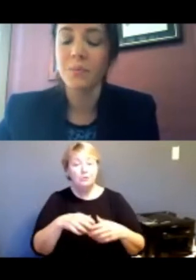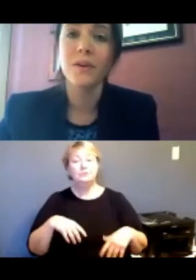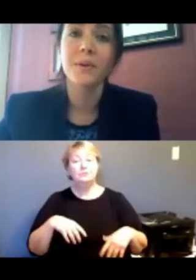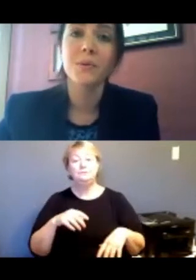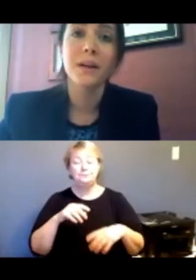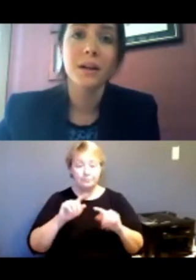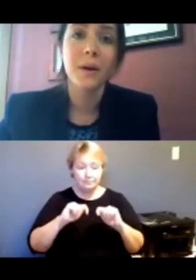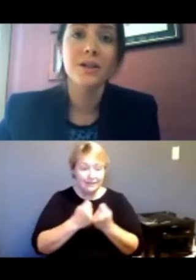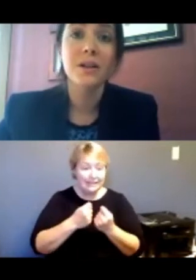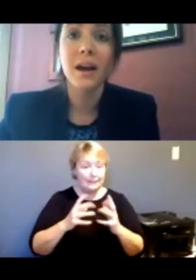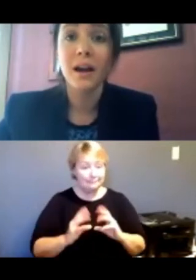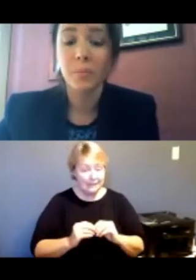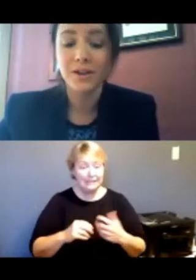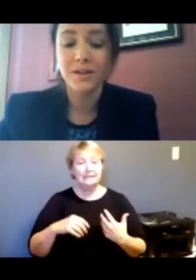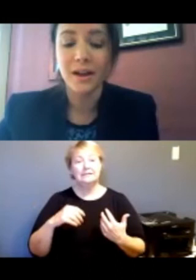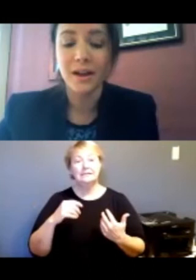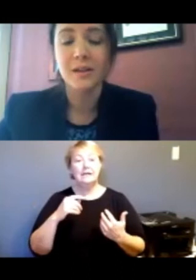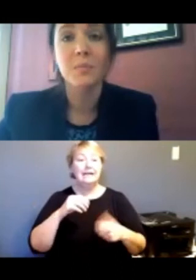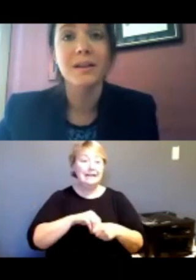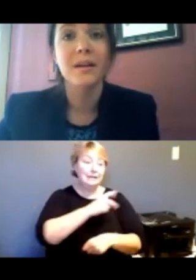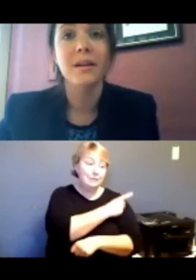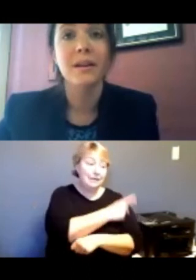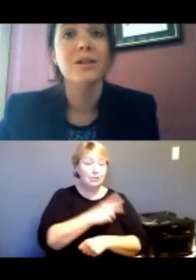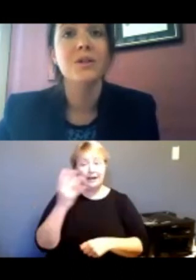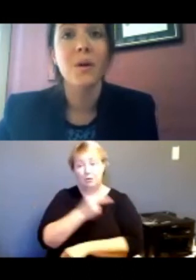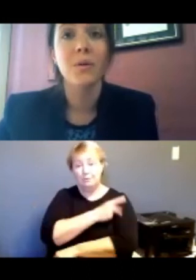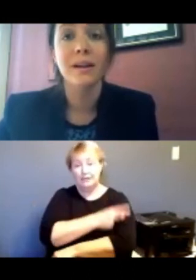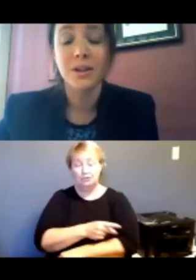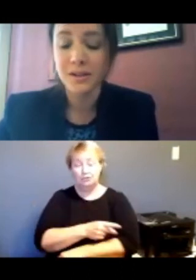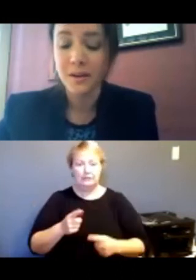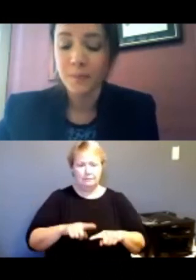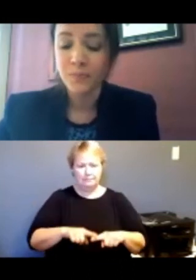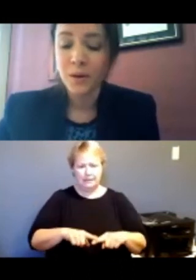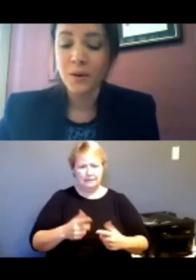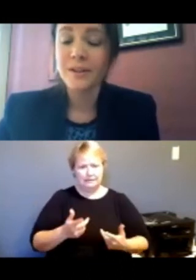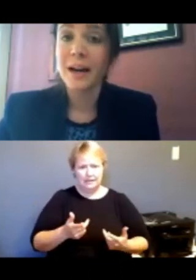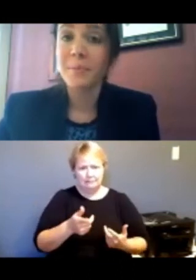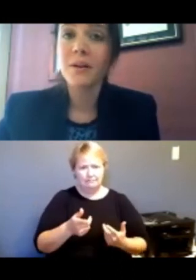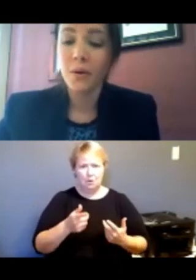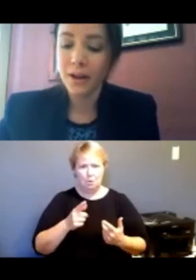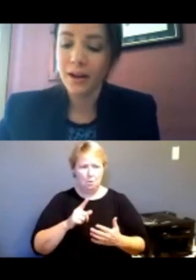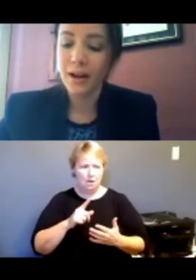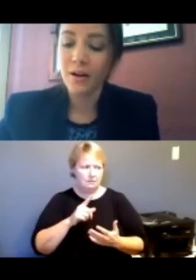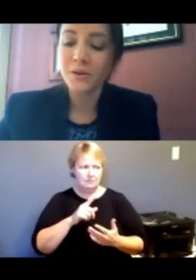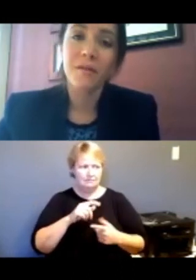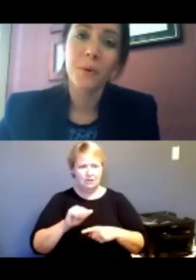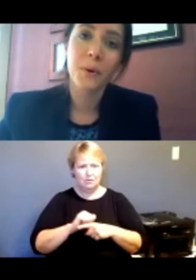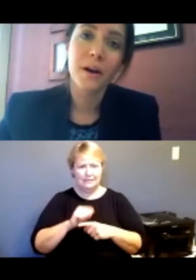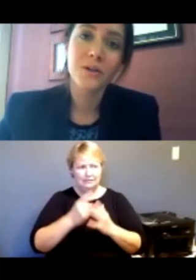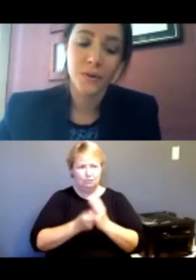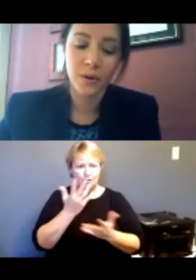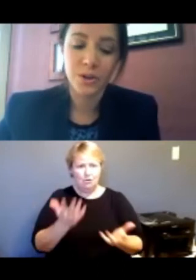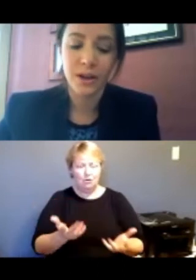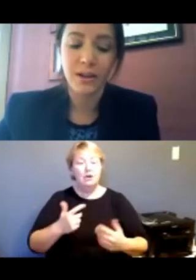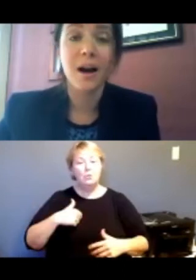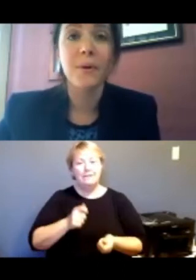meetings, and moving between inpatient and outpatient settings based on the clinician's growth edges. We've adapted our coding and also have